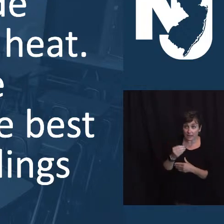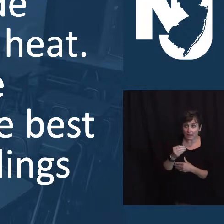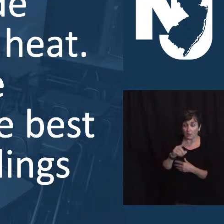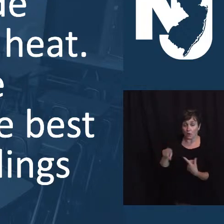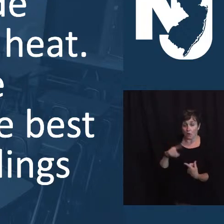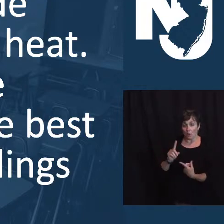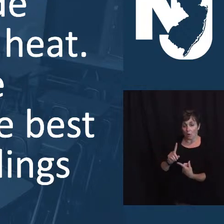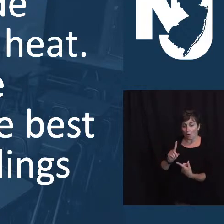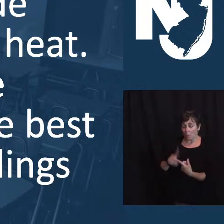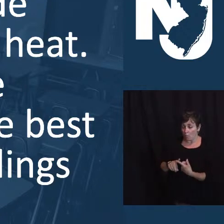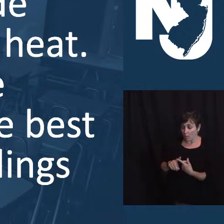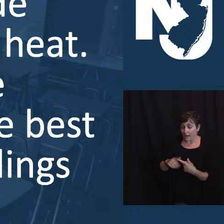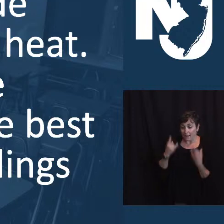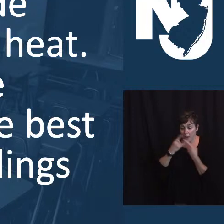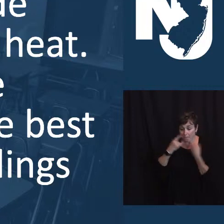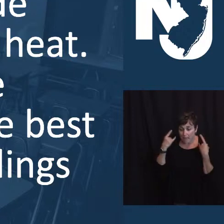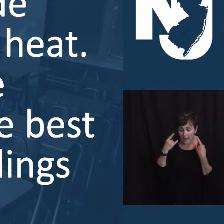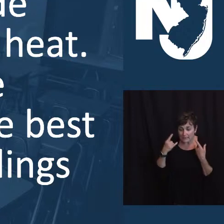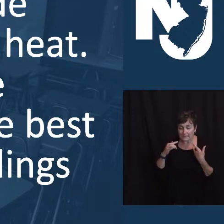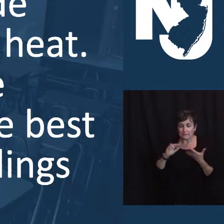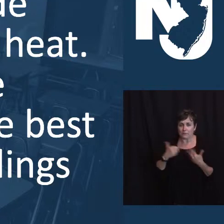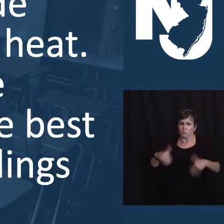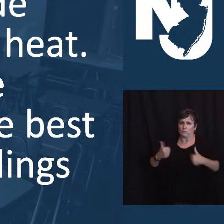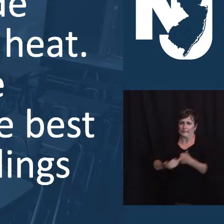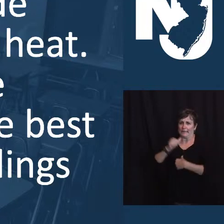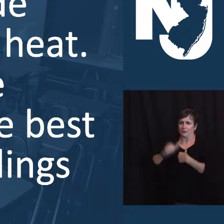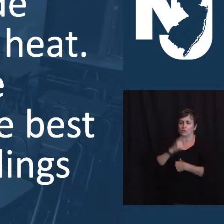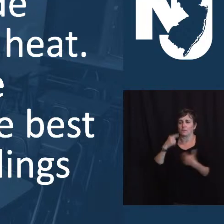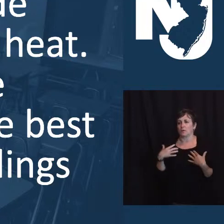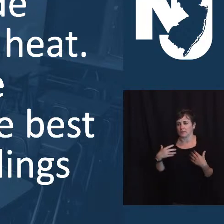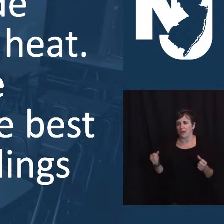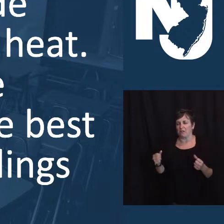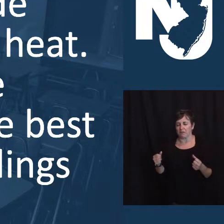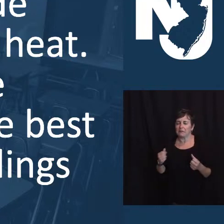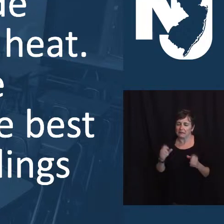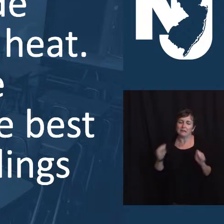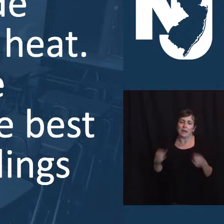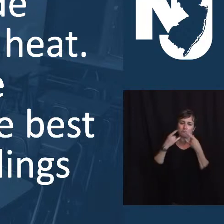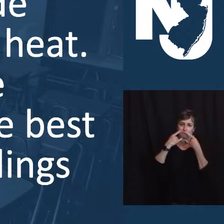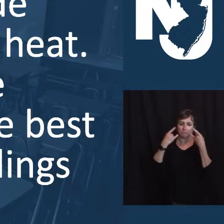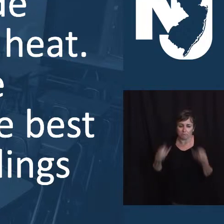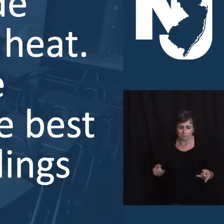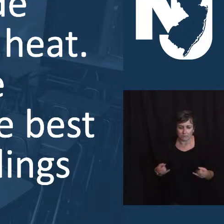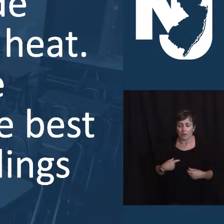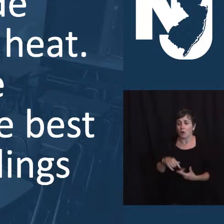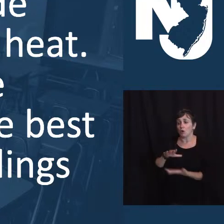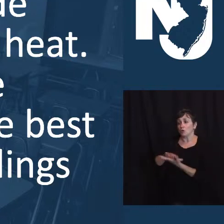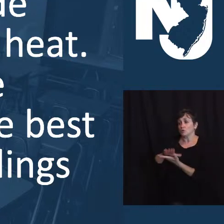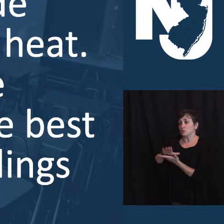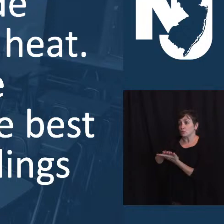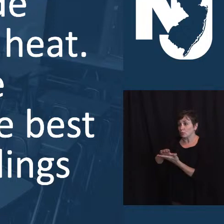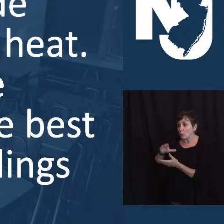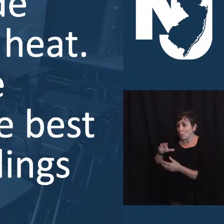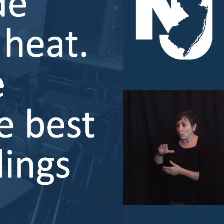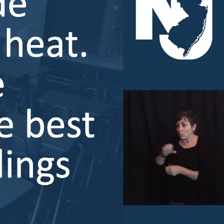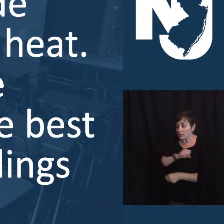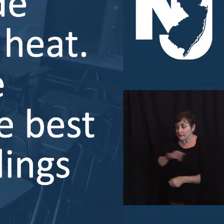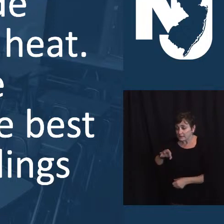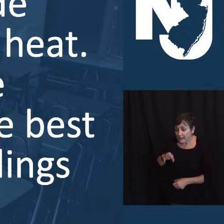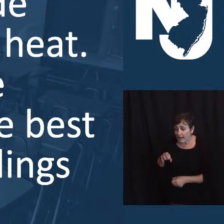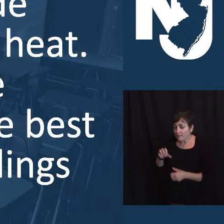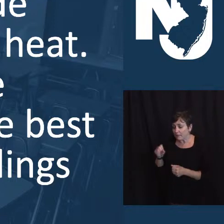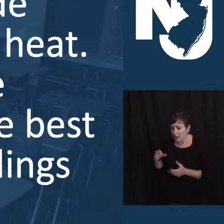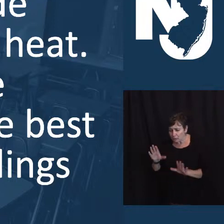would inhibit the individual's health. School officials are empowered to relax masking among students and staff